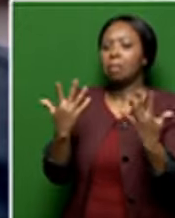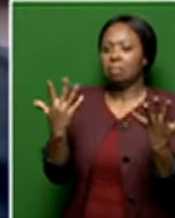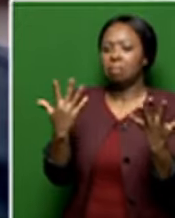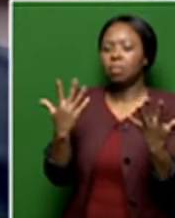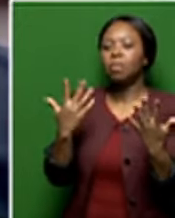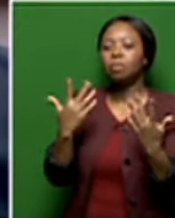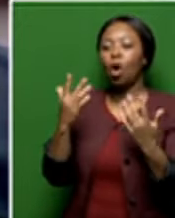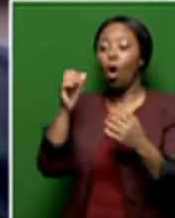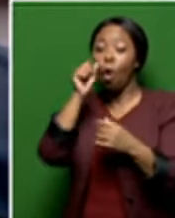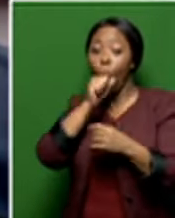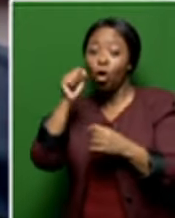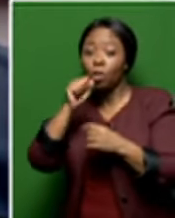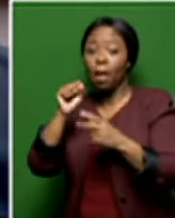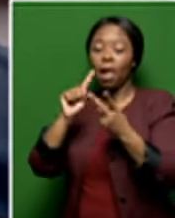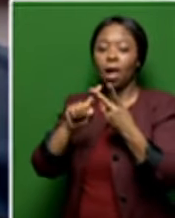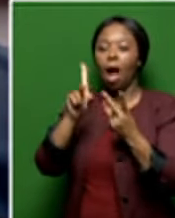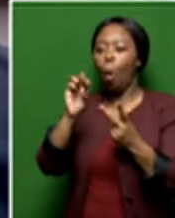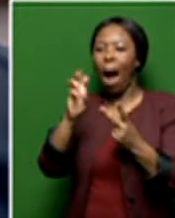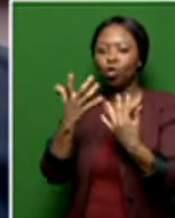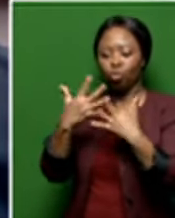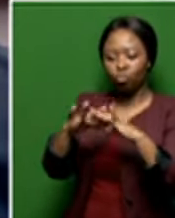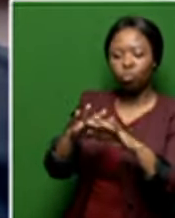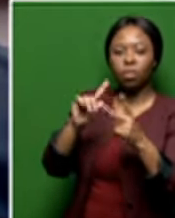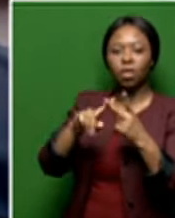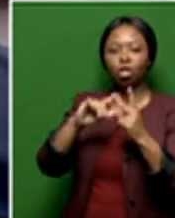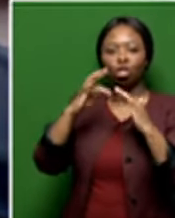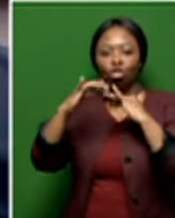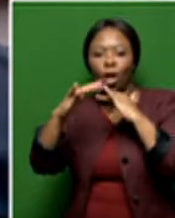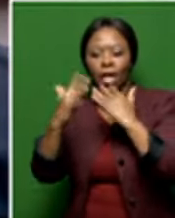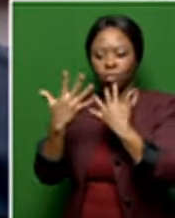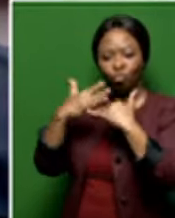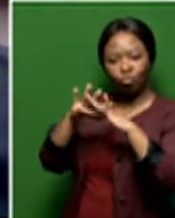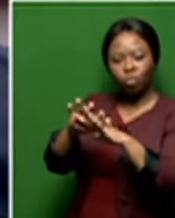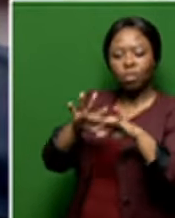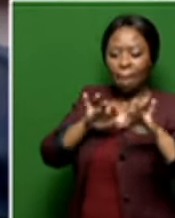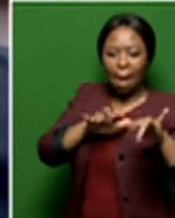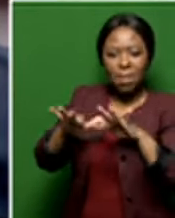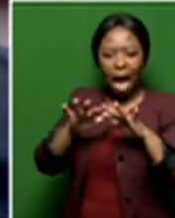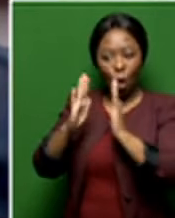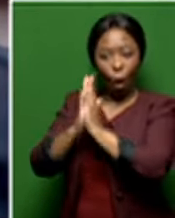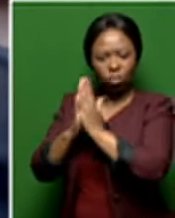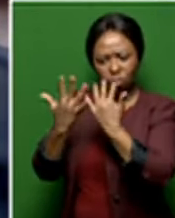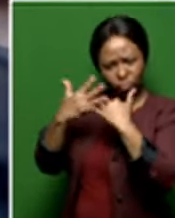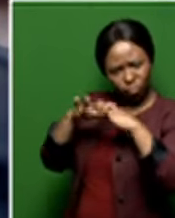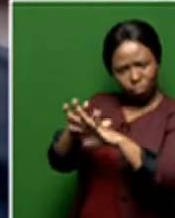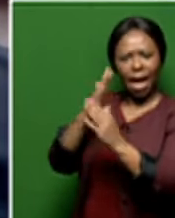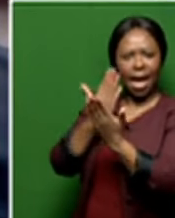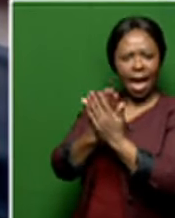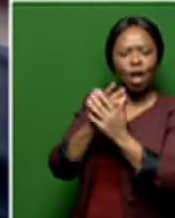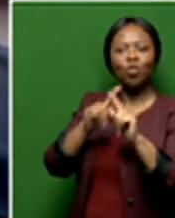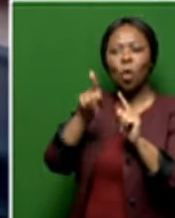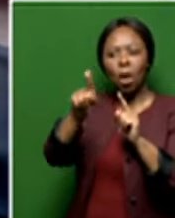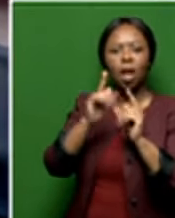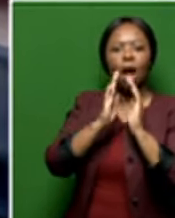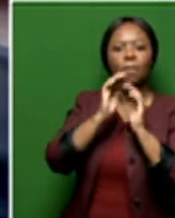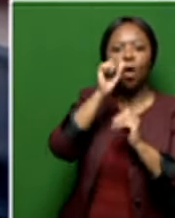can fuse gospel with kwaito, fuse gospel with jazz, or fuse gospel with amapiano, for instance. So what sparked the idea to